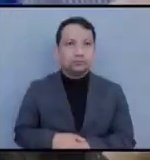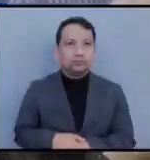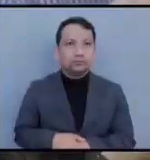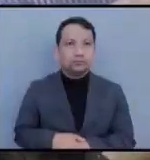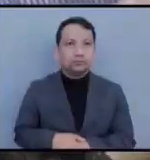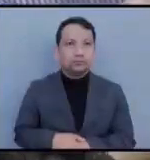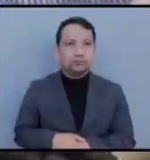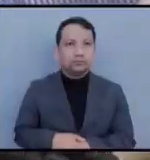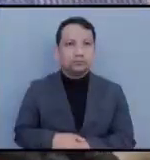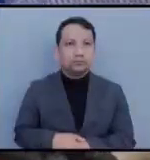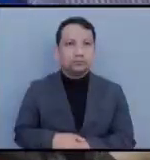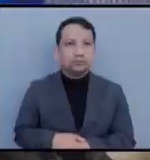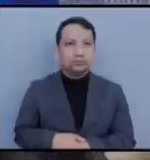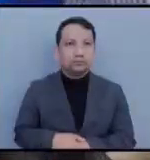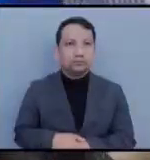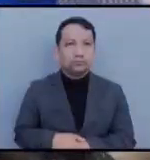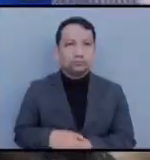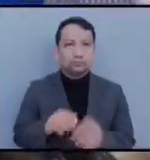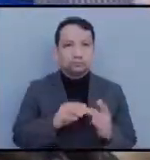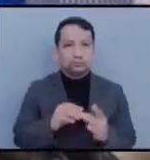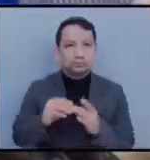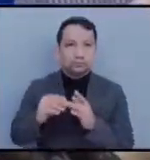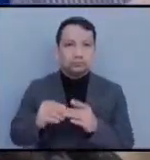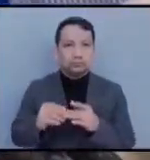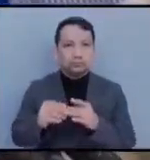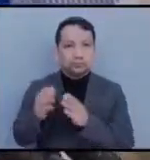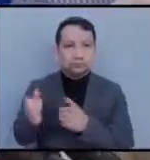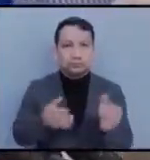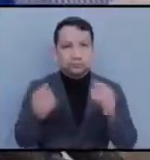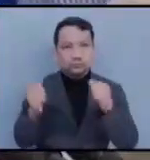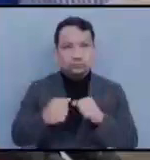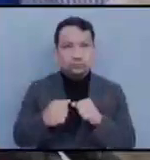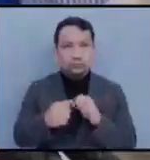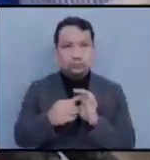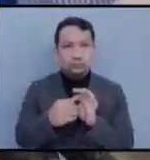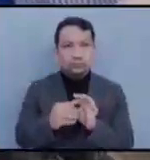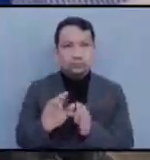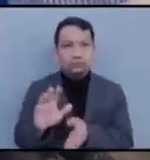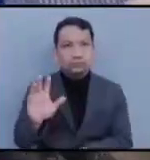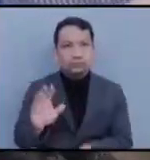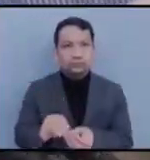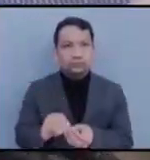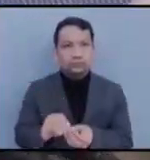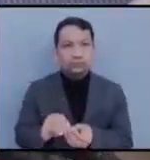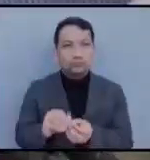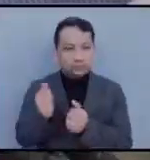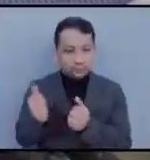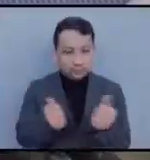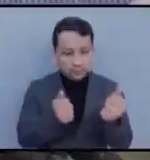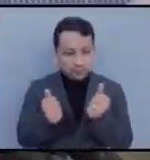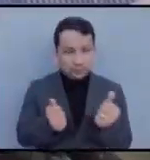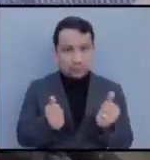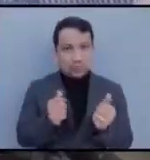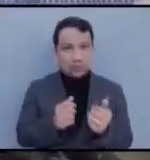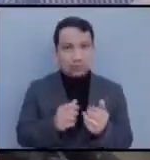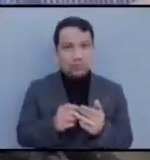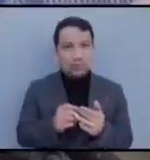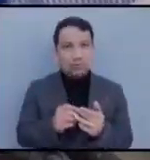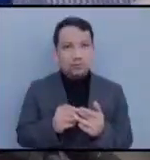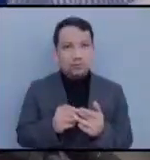there is a special arrangement for such and uh and